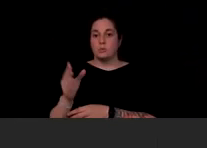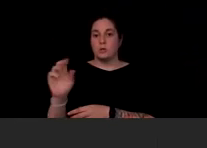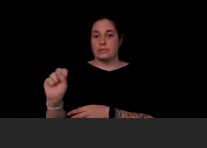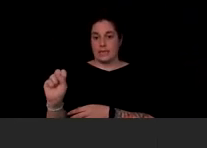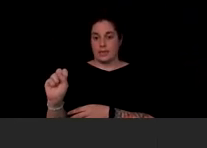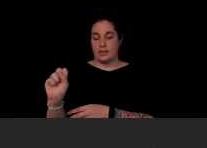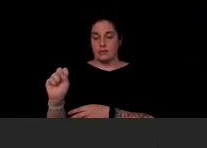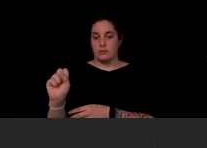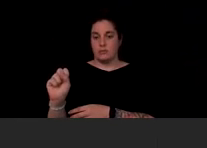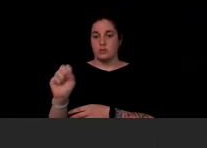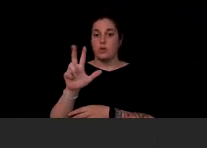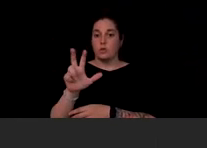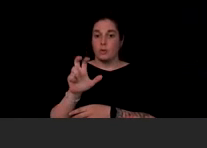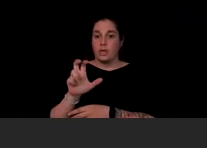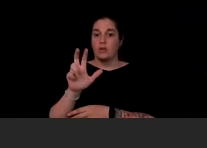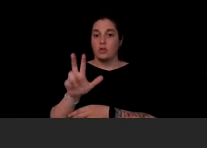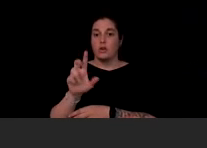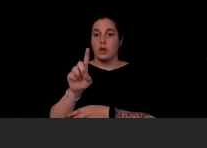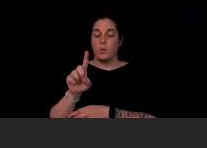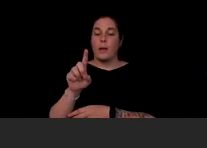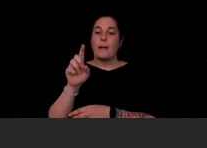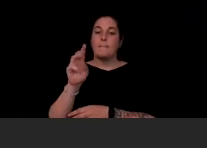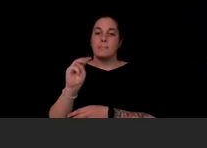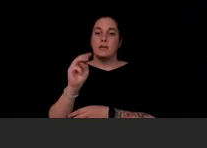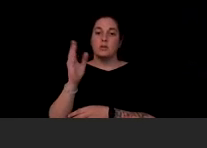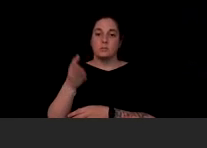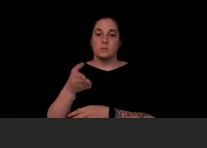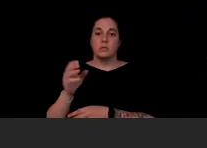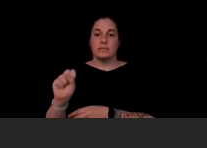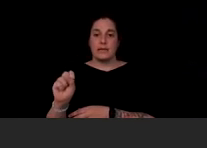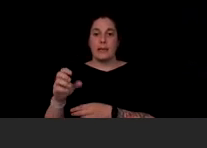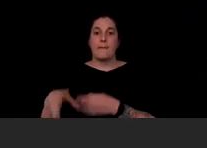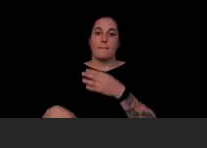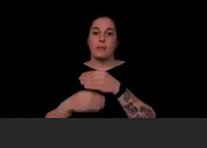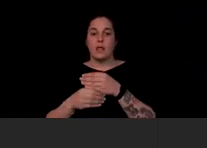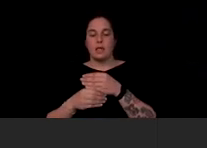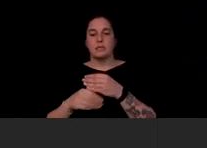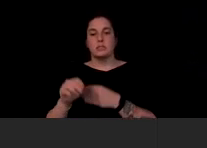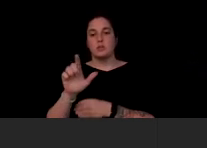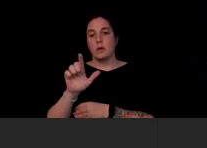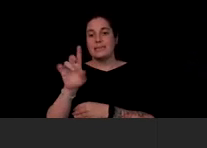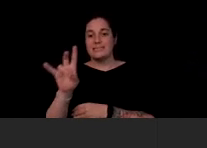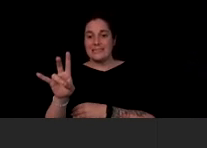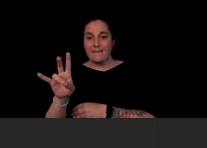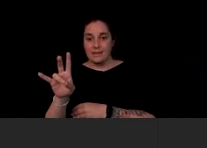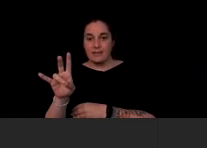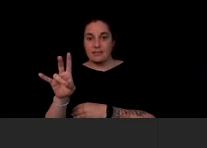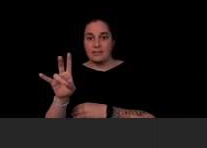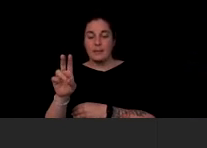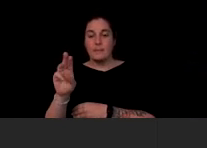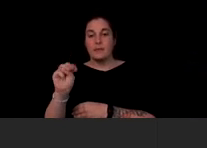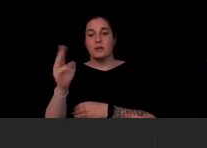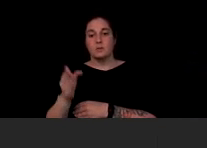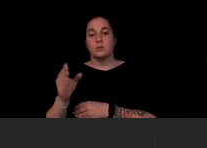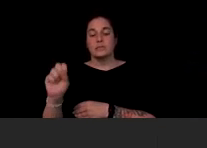So 331 meters per second plus 27 meters per second gives me